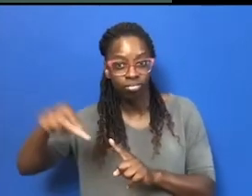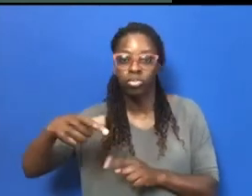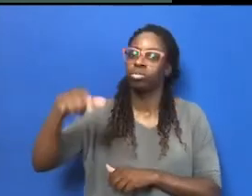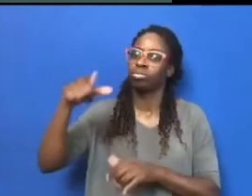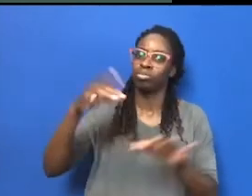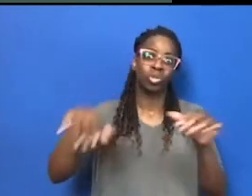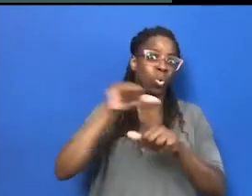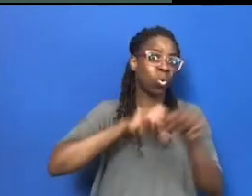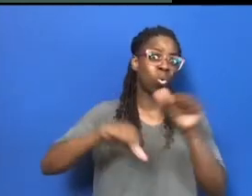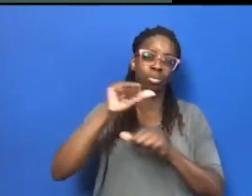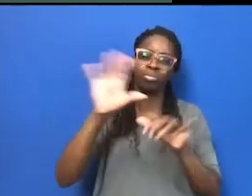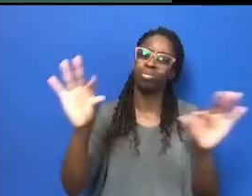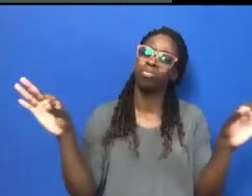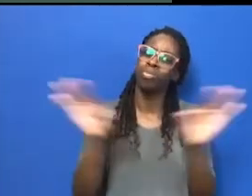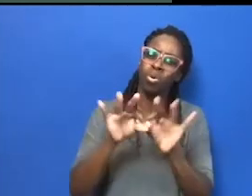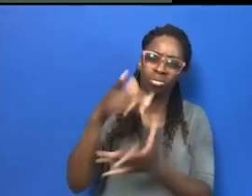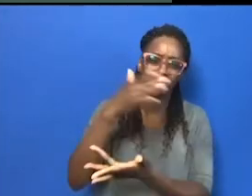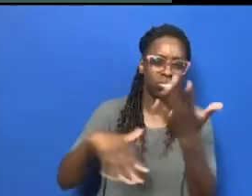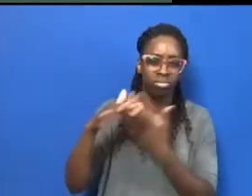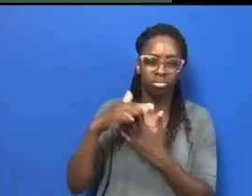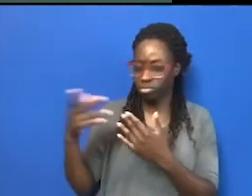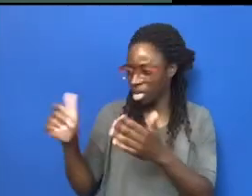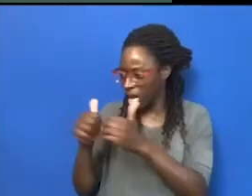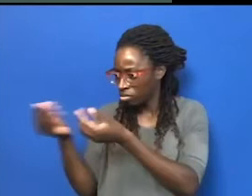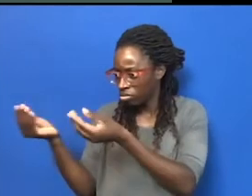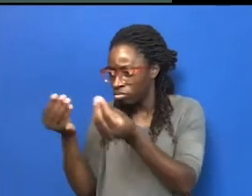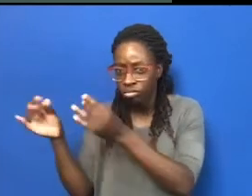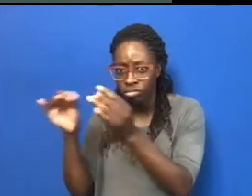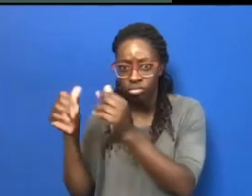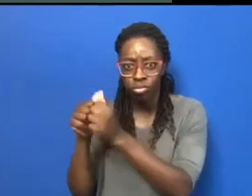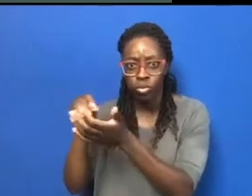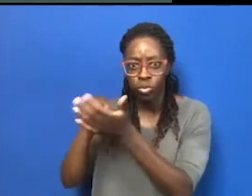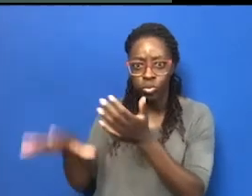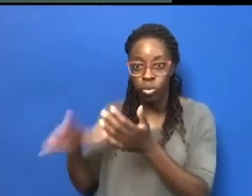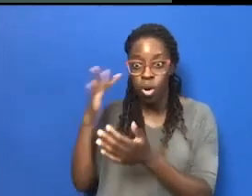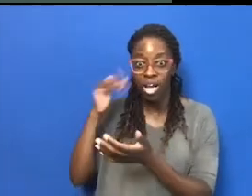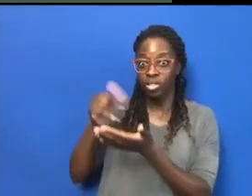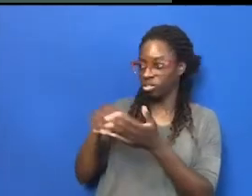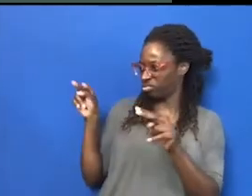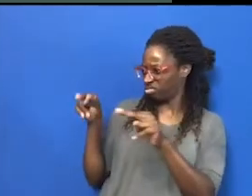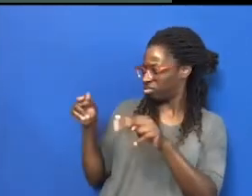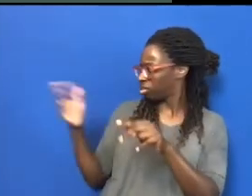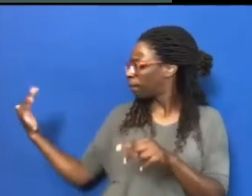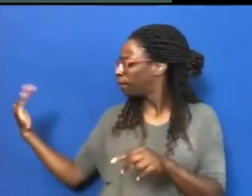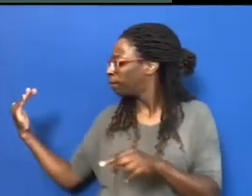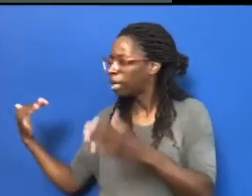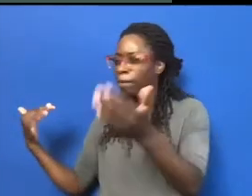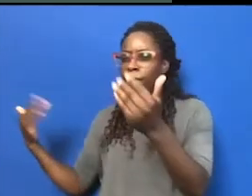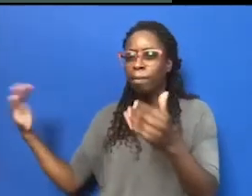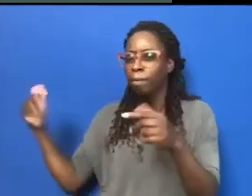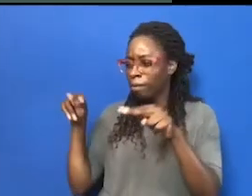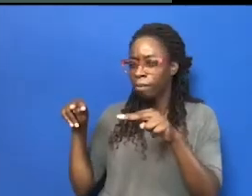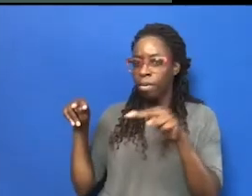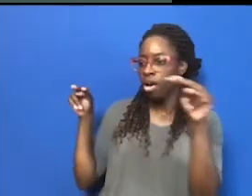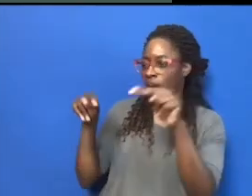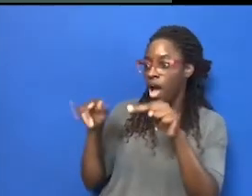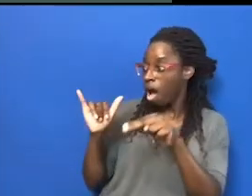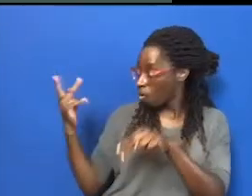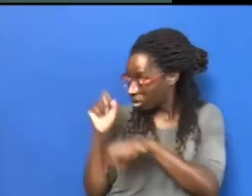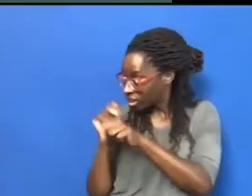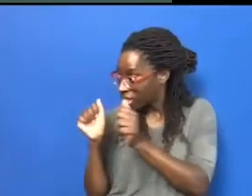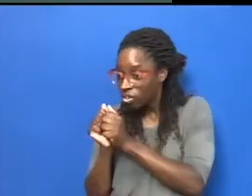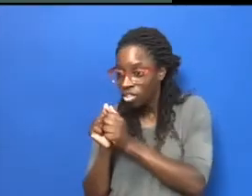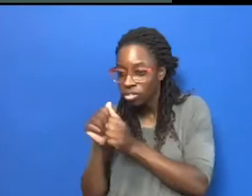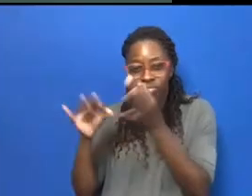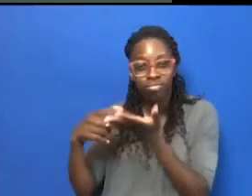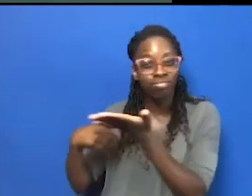that children see that other people might be that person who can help them or come up with a new idea. And so as they work with other children to try to figure out how could we do